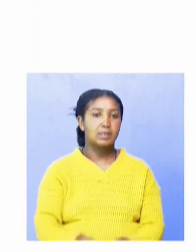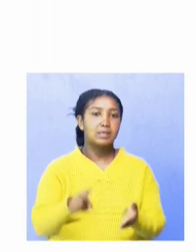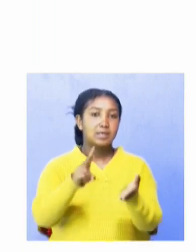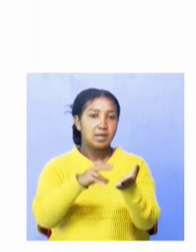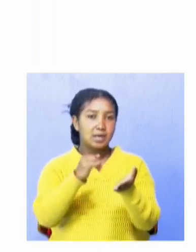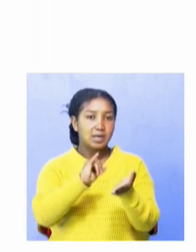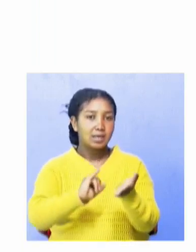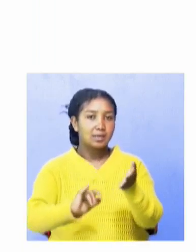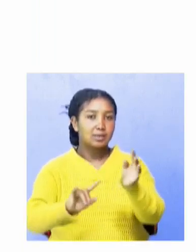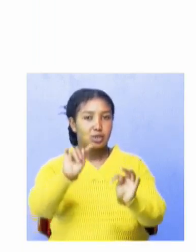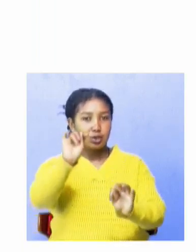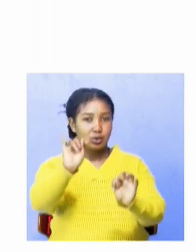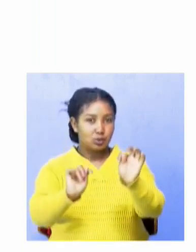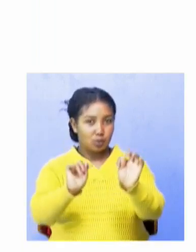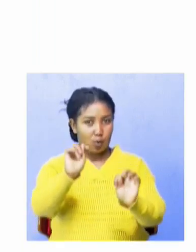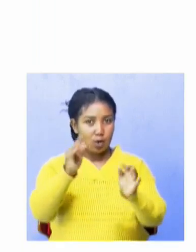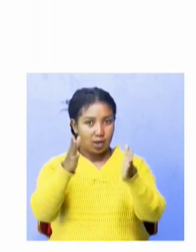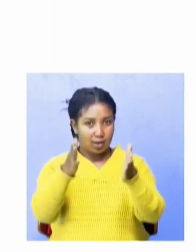reading a storybook.